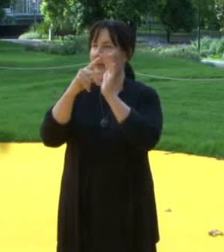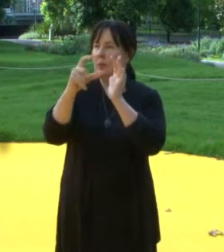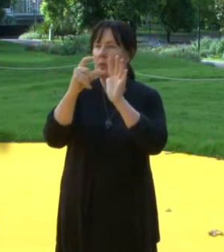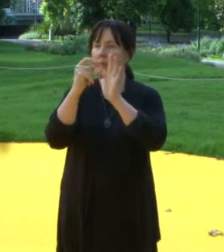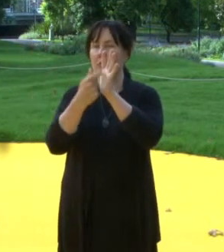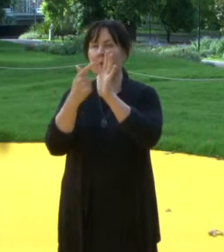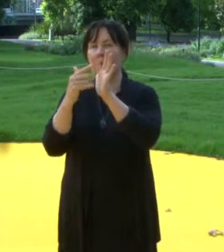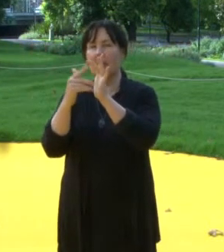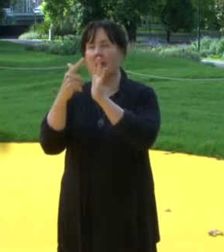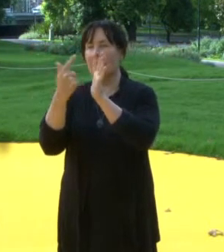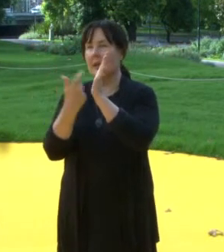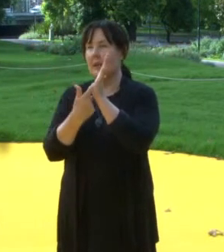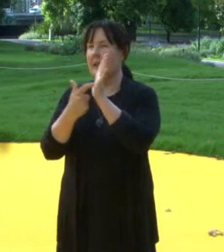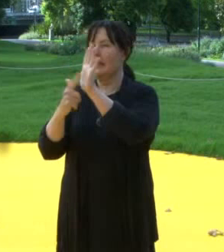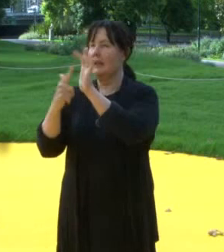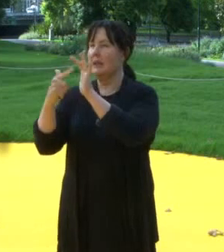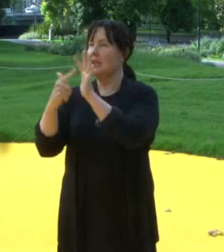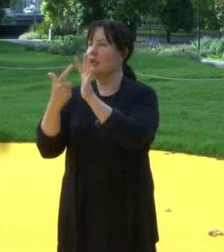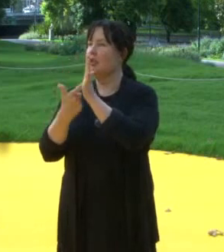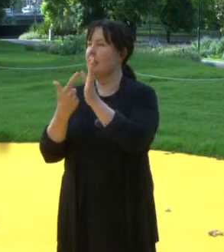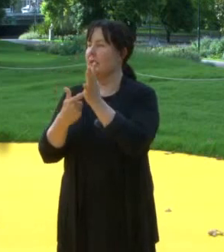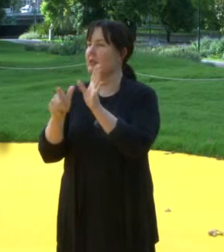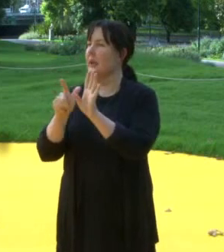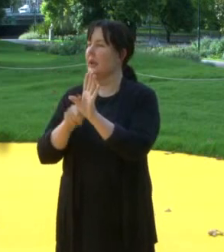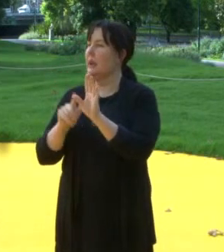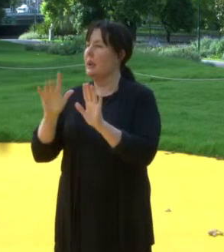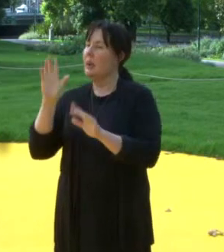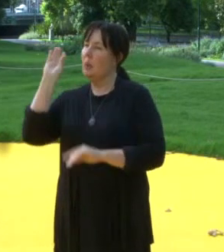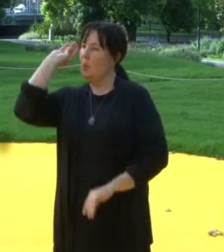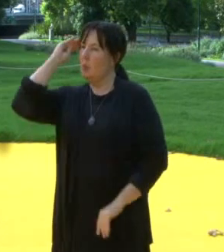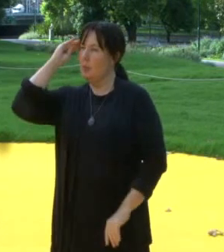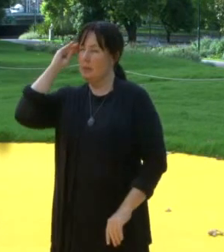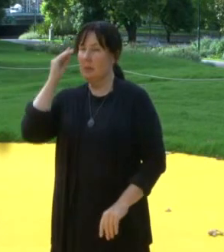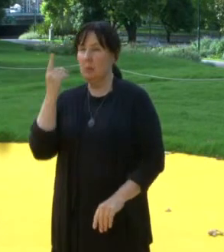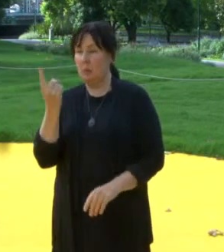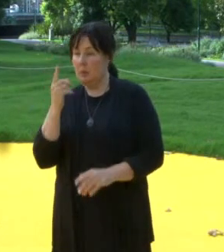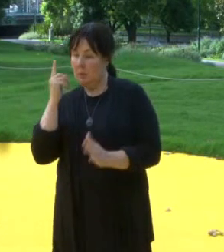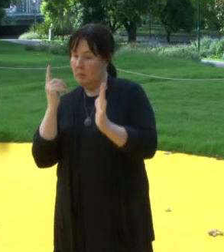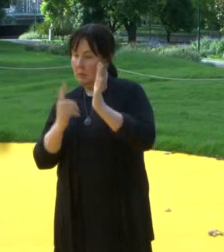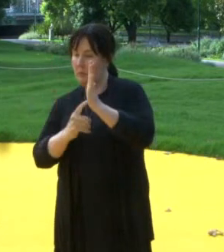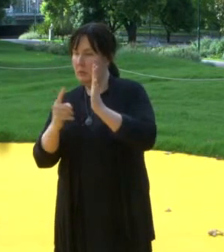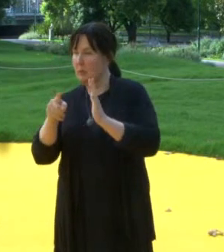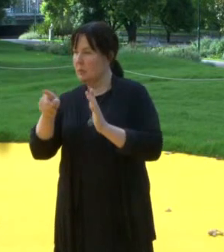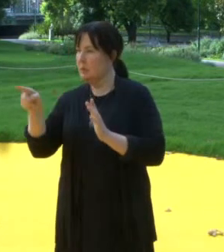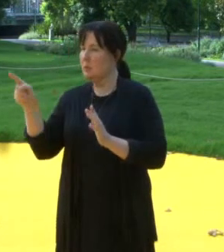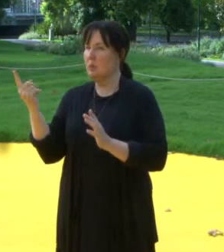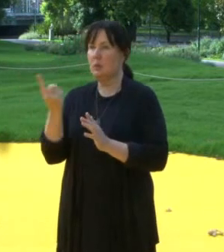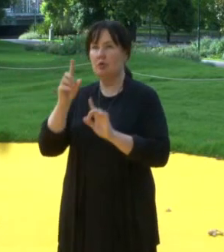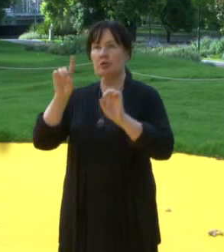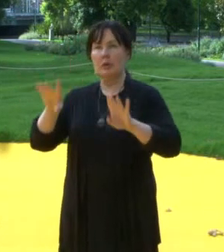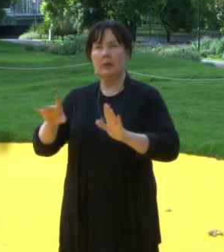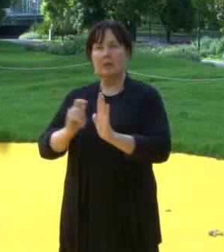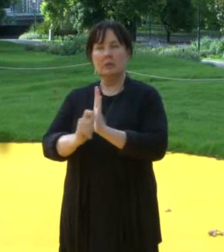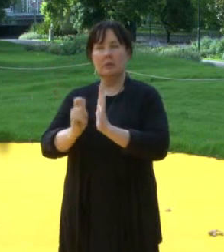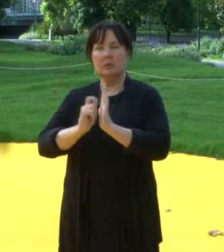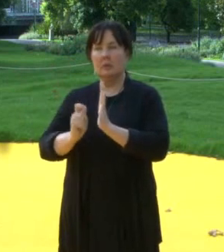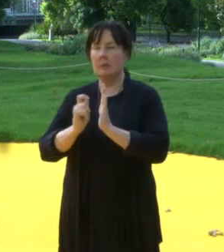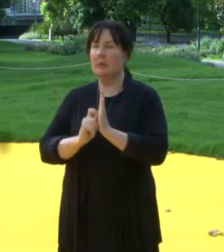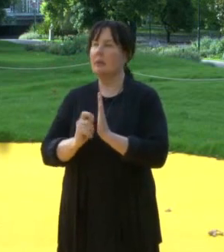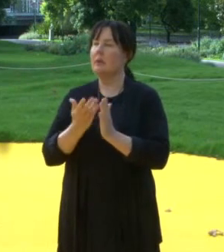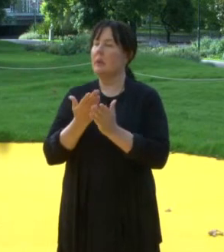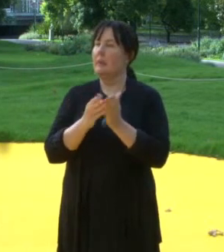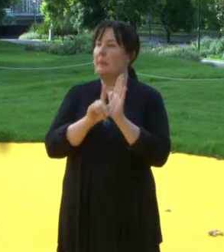honour literary achievement by Australian writers. The awards are administered by the Wheeler Centre on behalf of the Premier